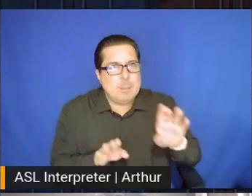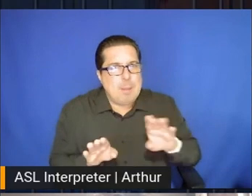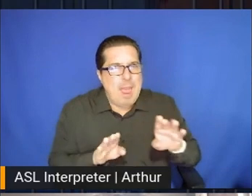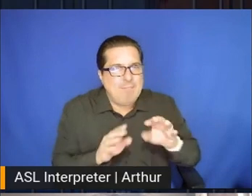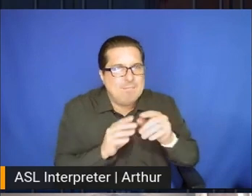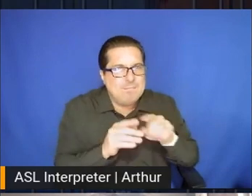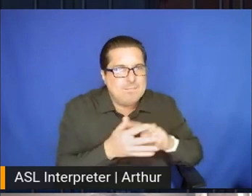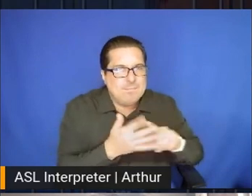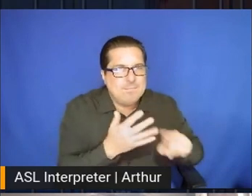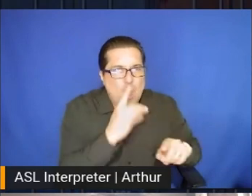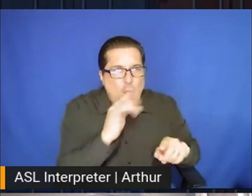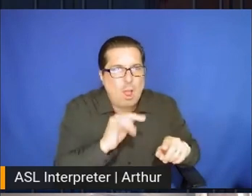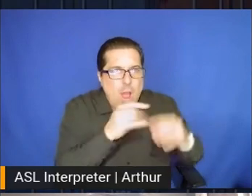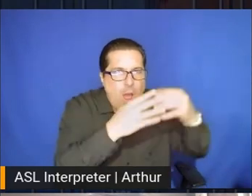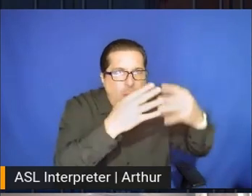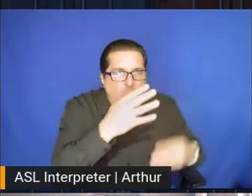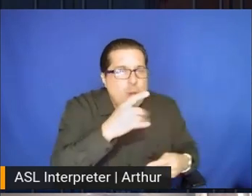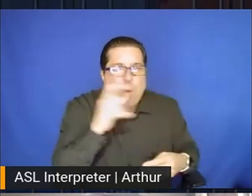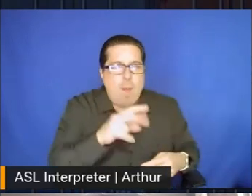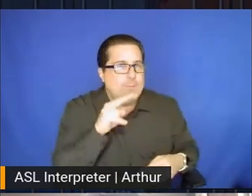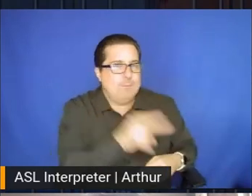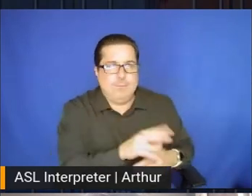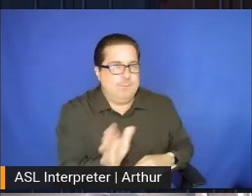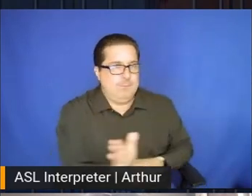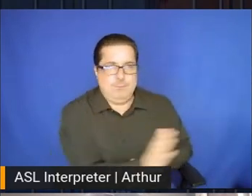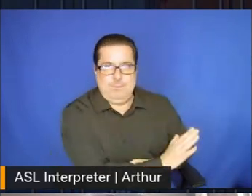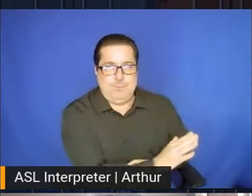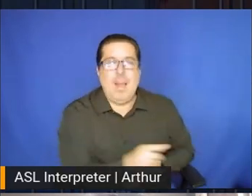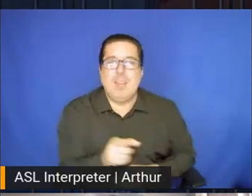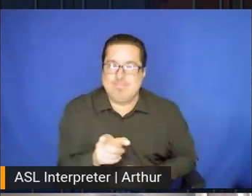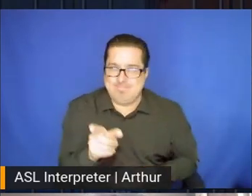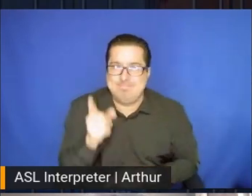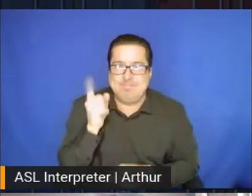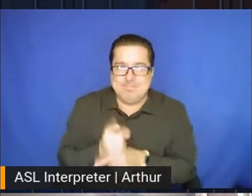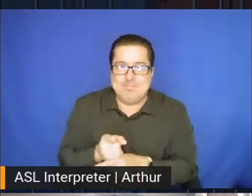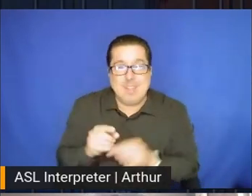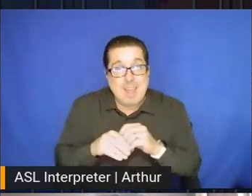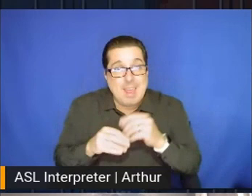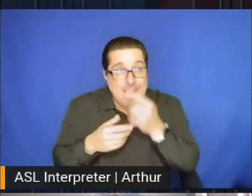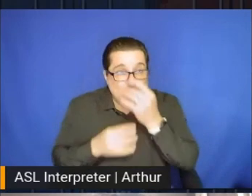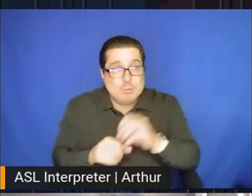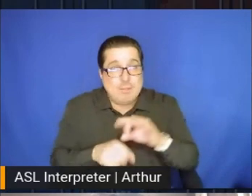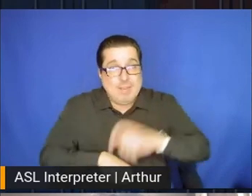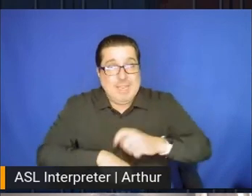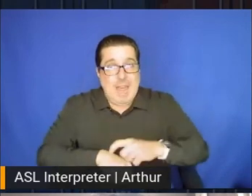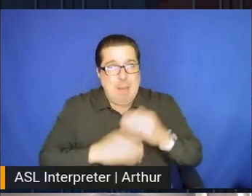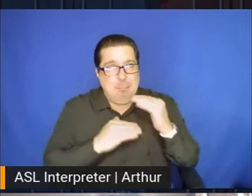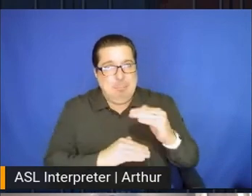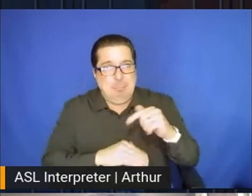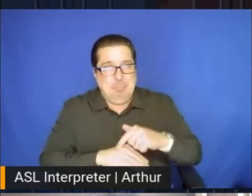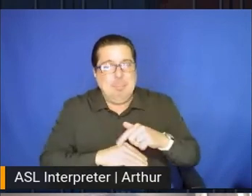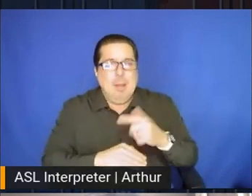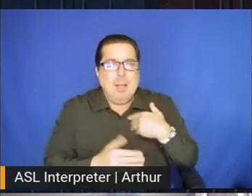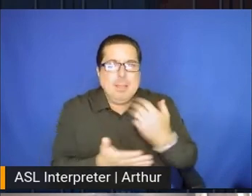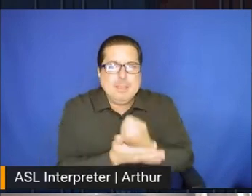Great. So in the interest of time, and I want to do enough justice to the demo, so we're going to quickly skip the next slide. But